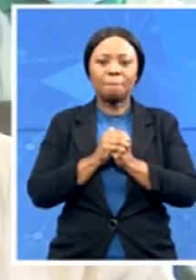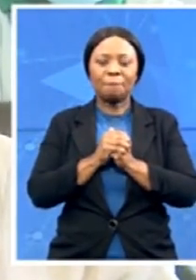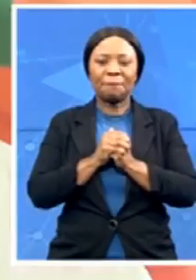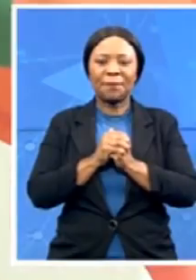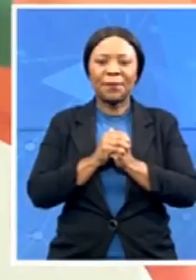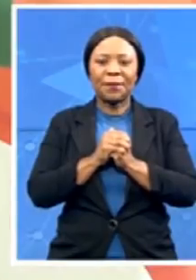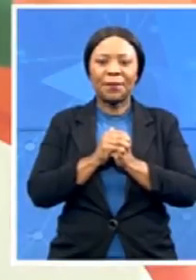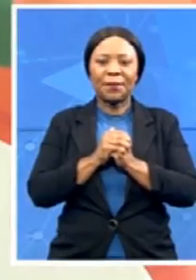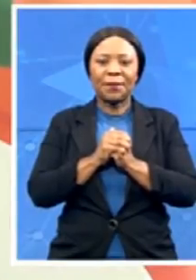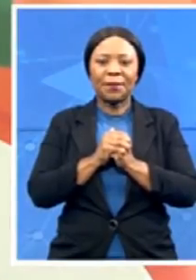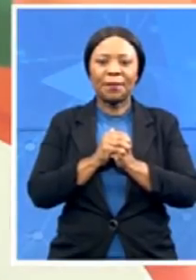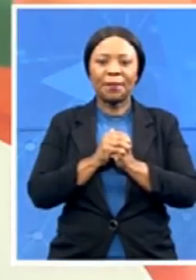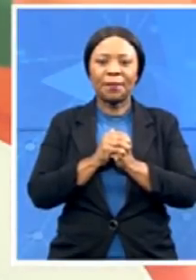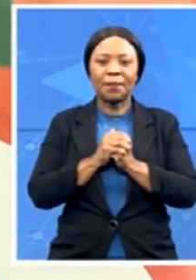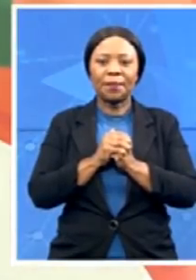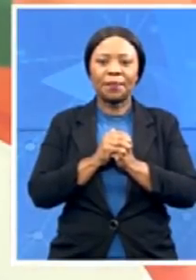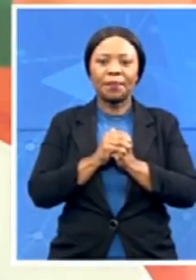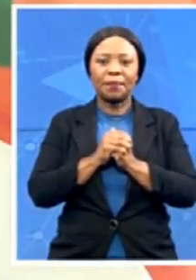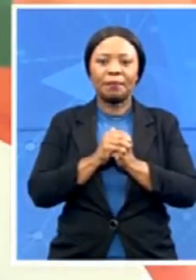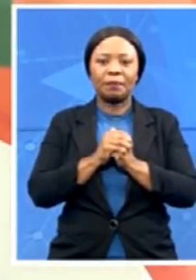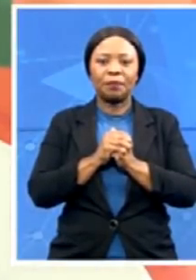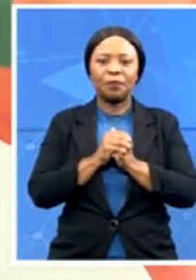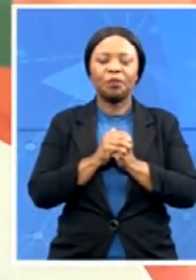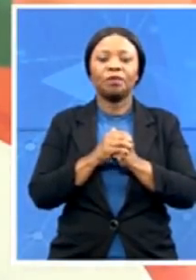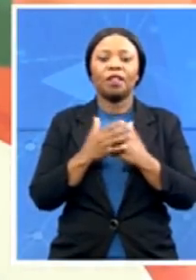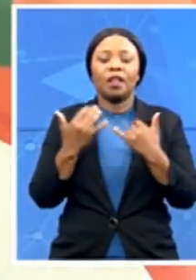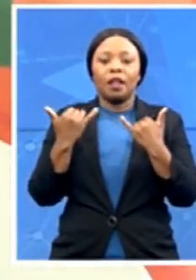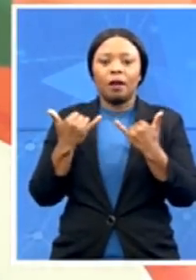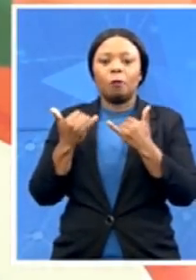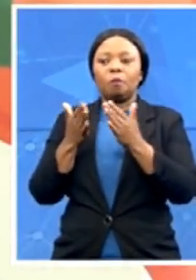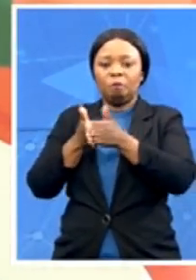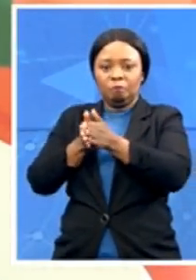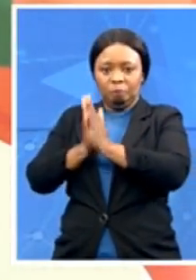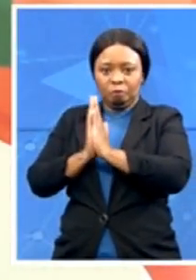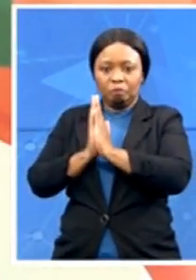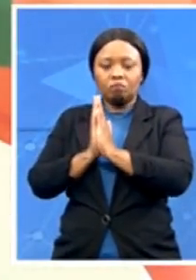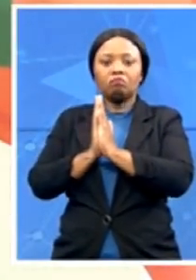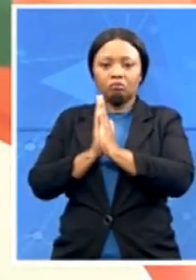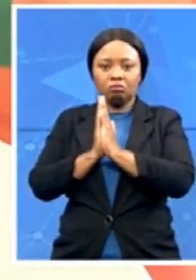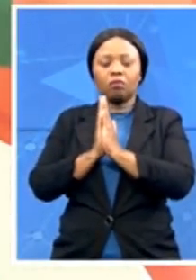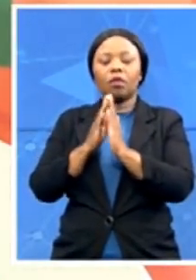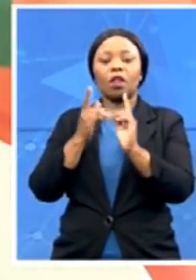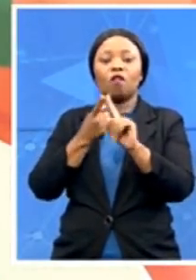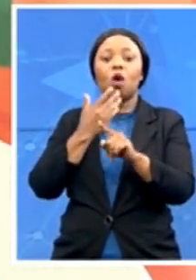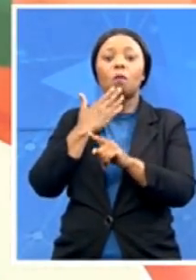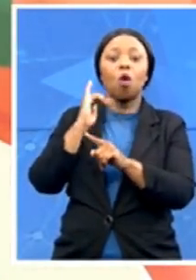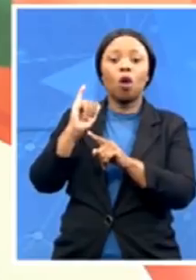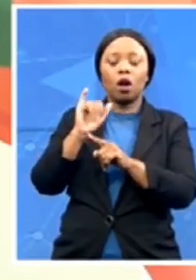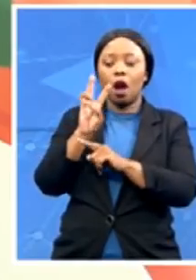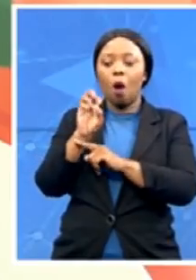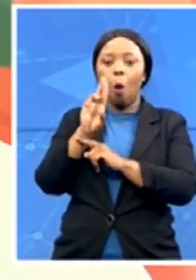Insofar as the plea from our ward candidates to be assisted with